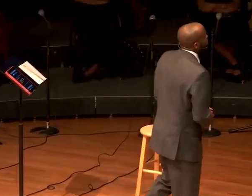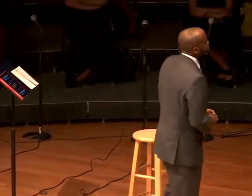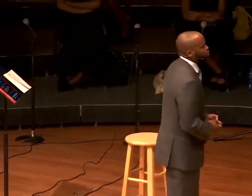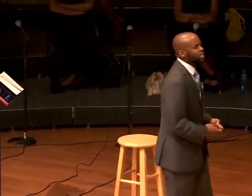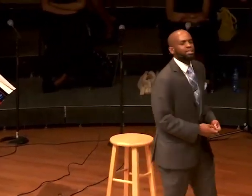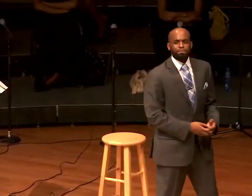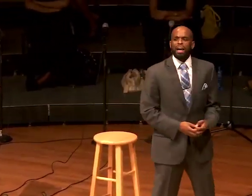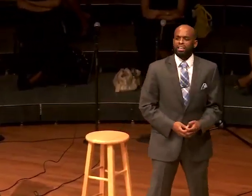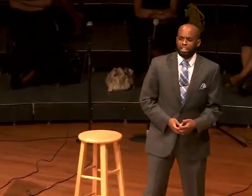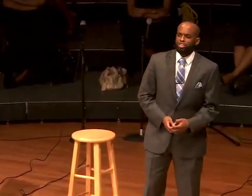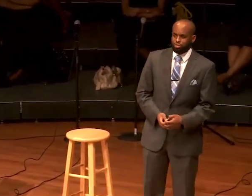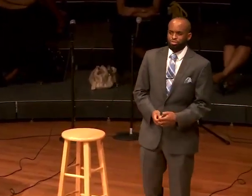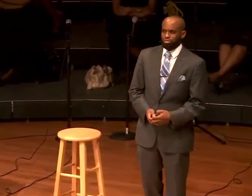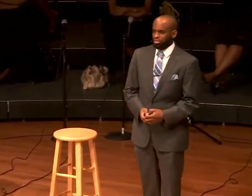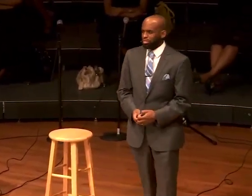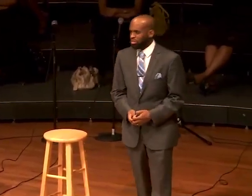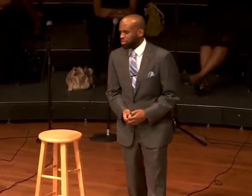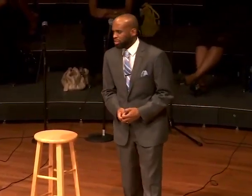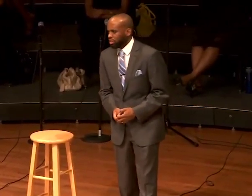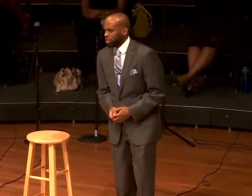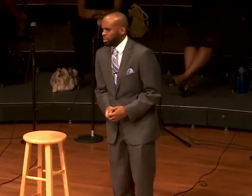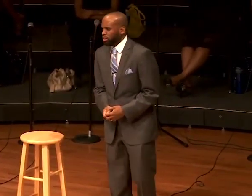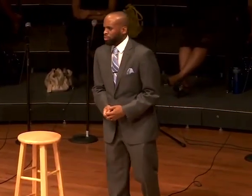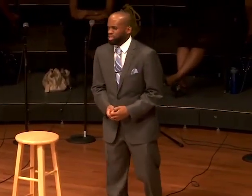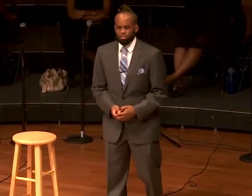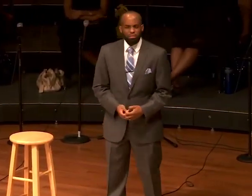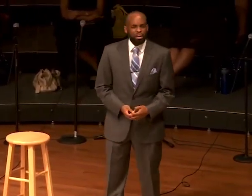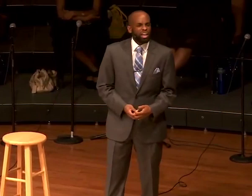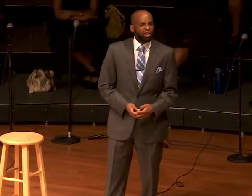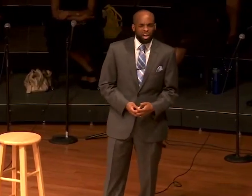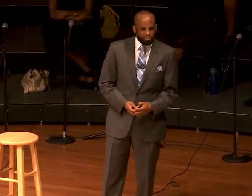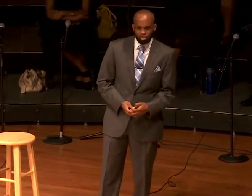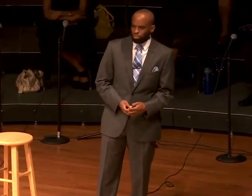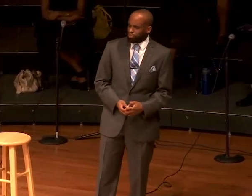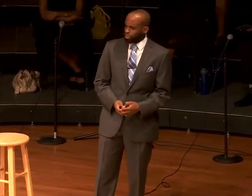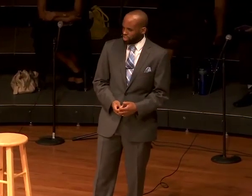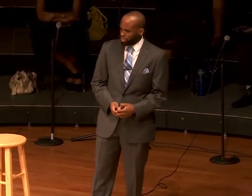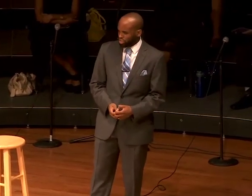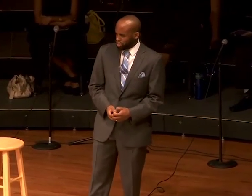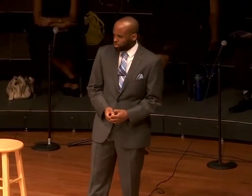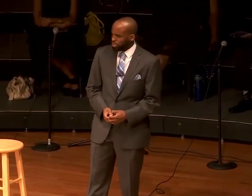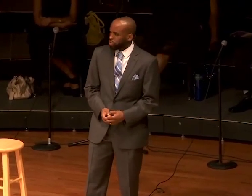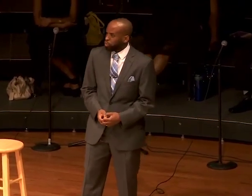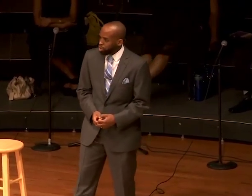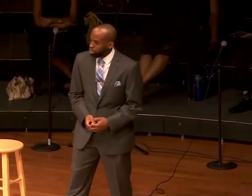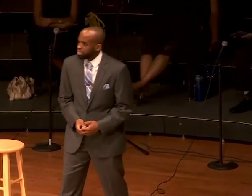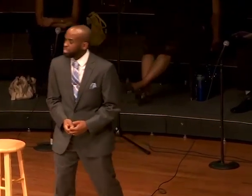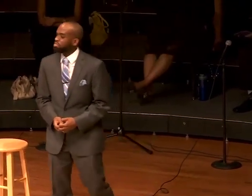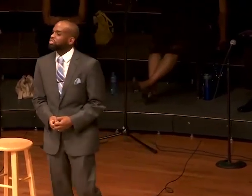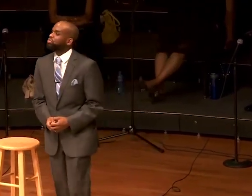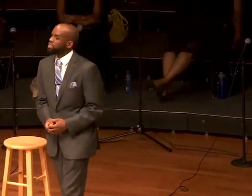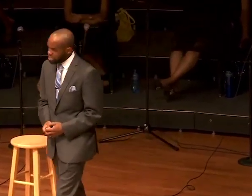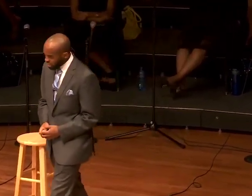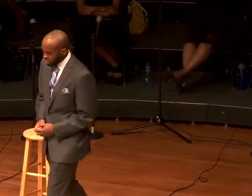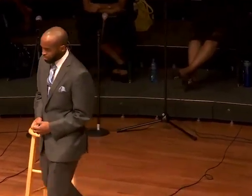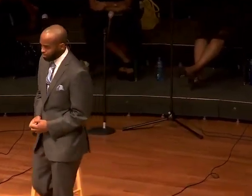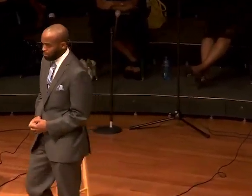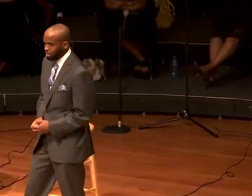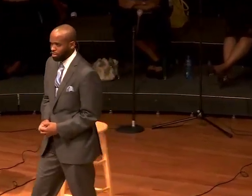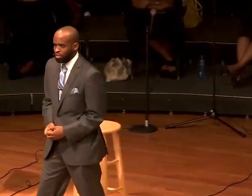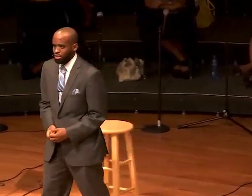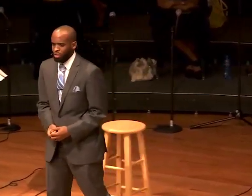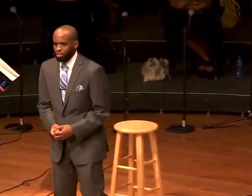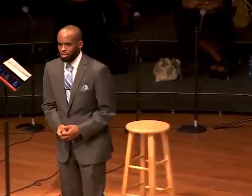And maybe we're redefining truth, which has been very uncomfortable for the church to do as the world attempts to do the